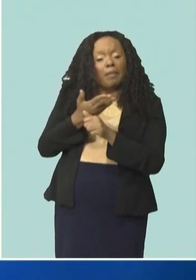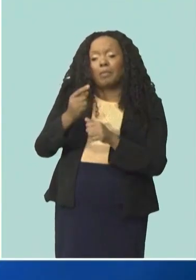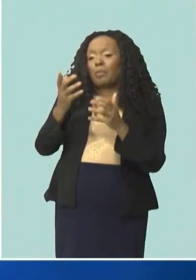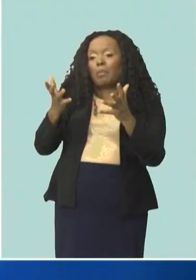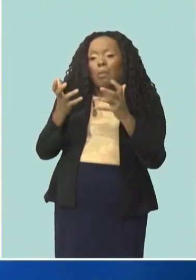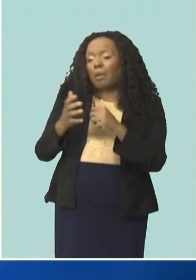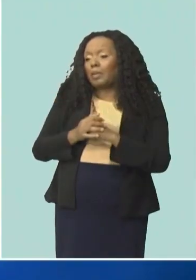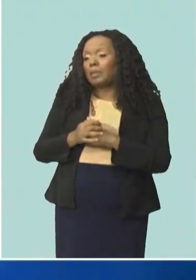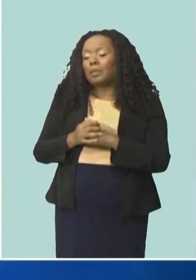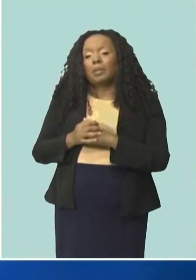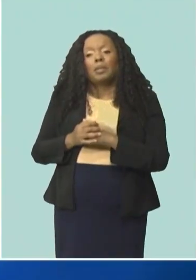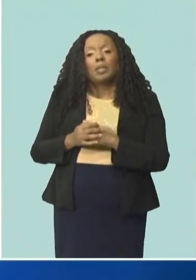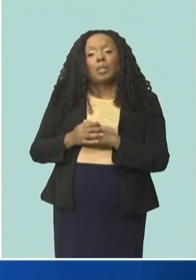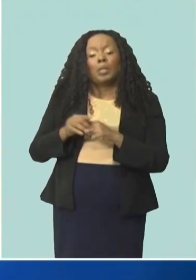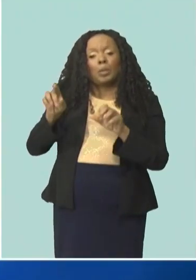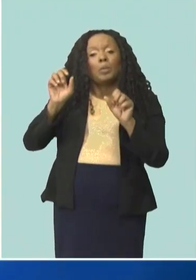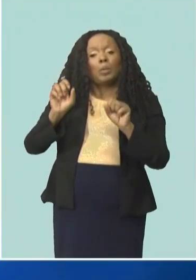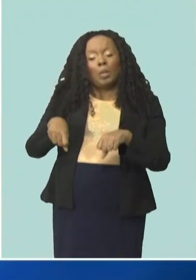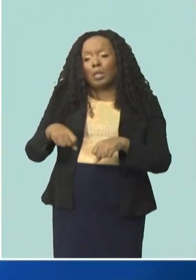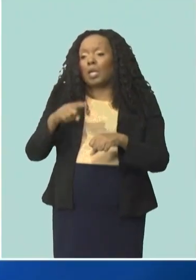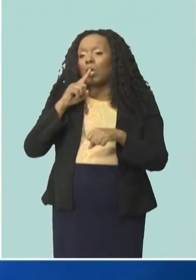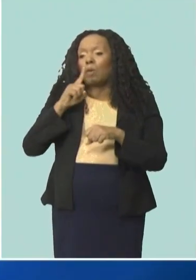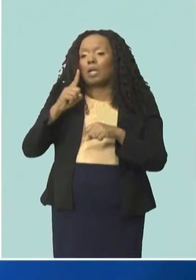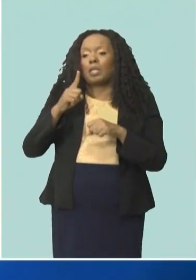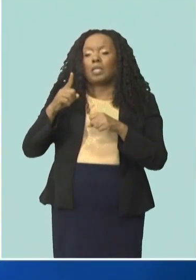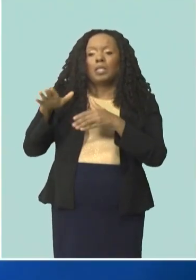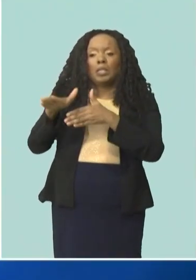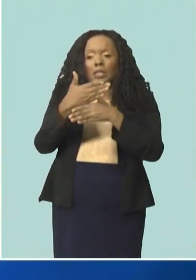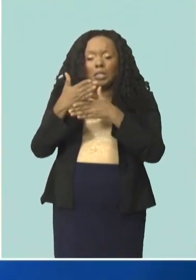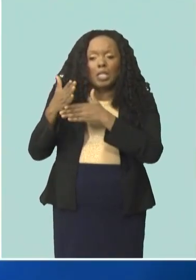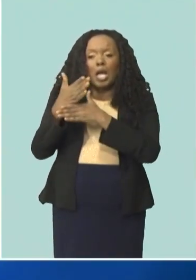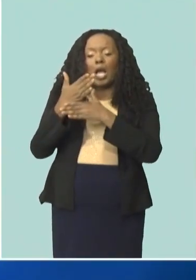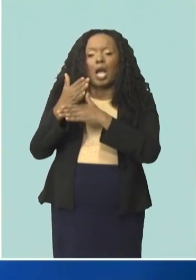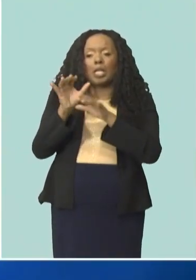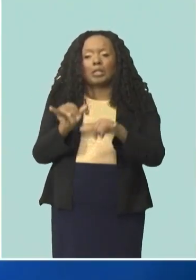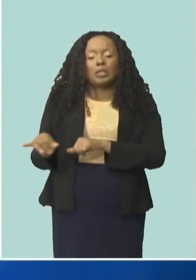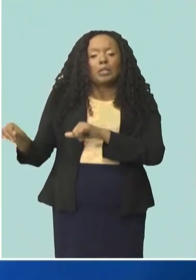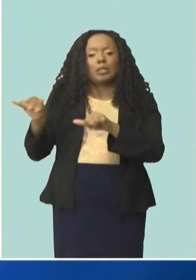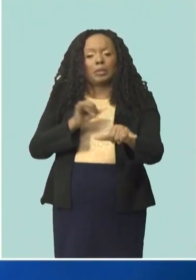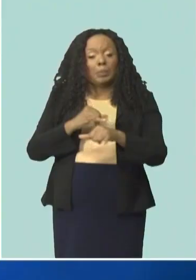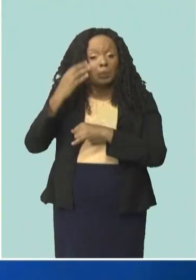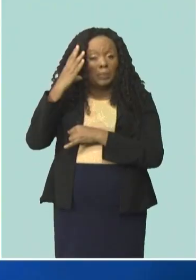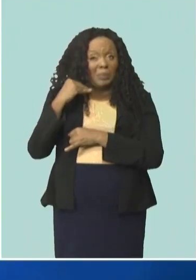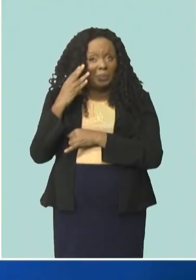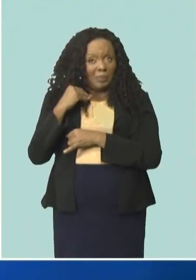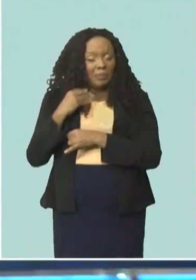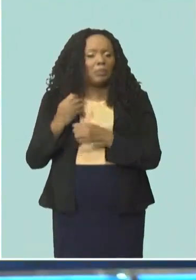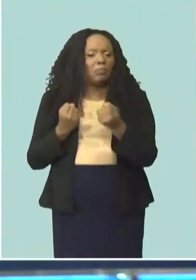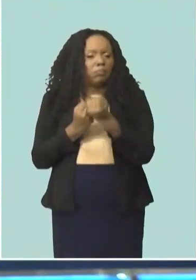secure a brighter future for all of us through targeted and strategic advocacy.